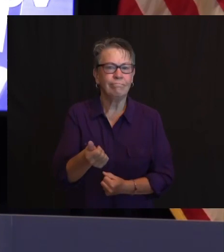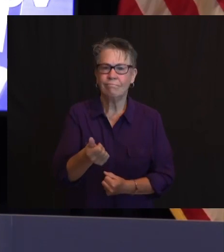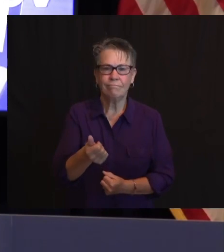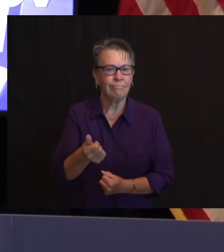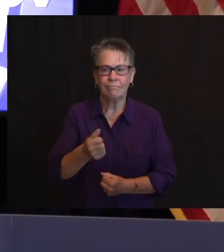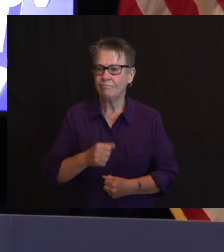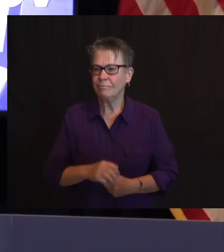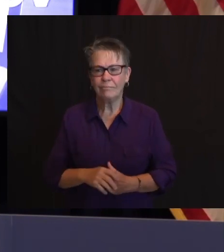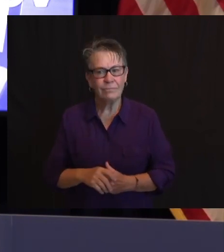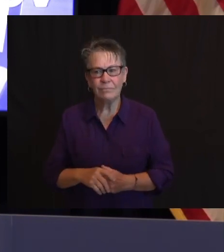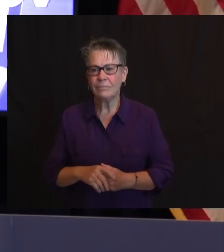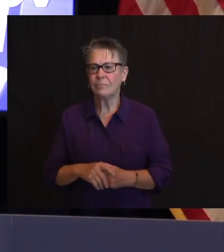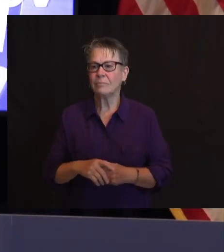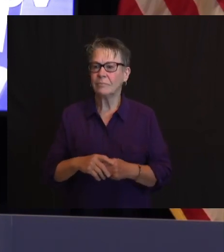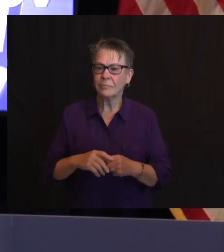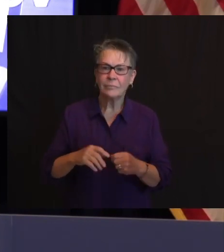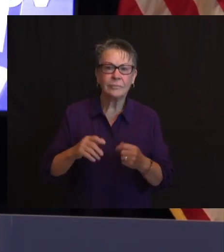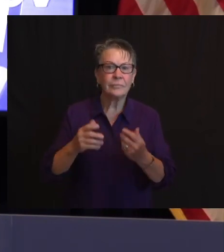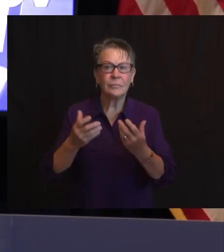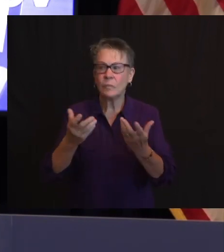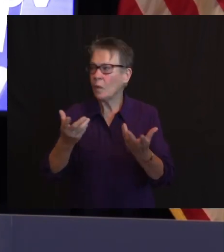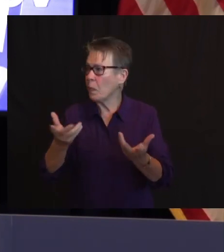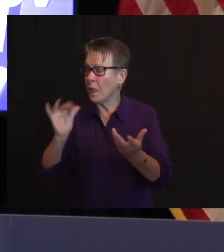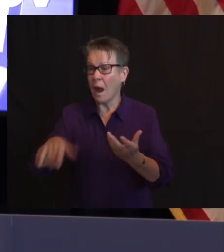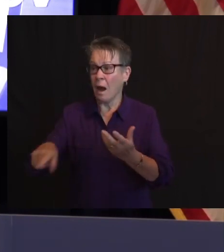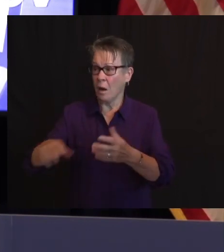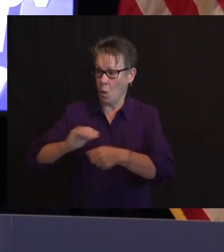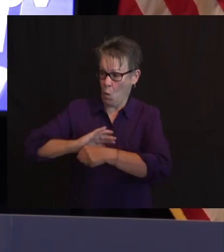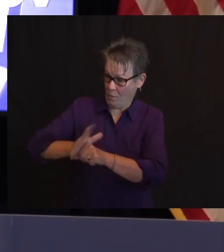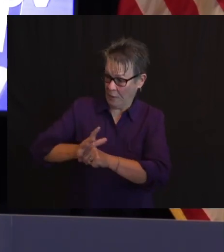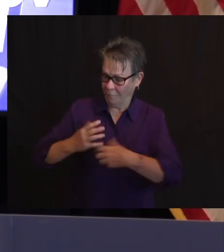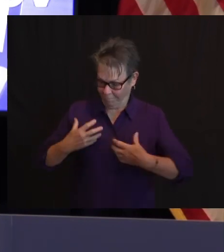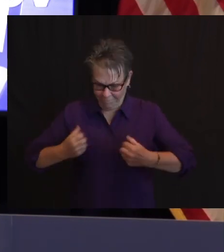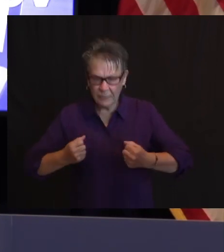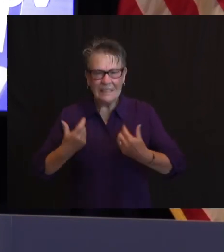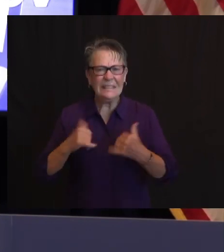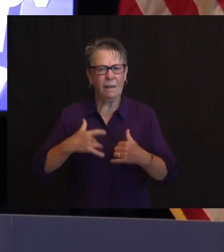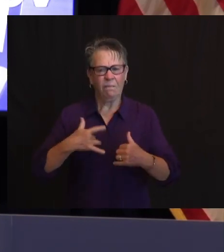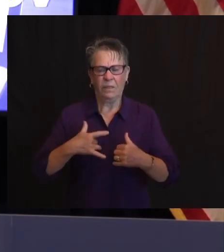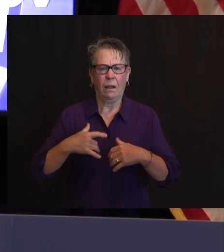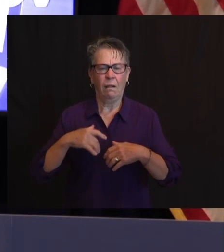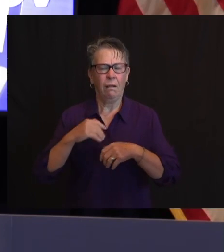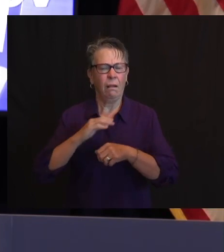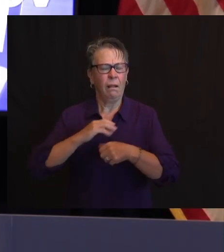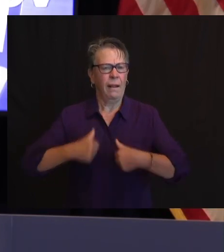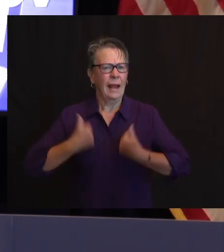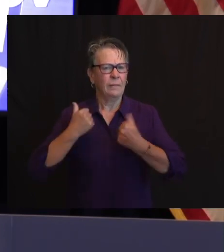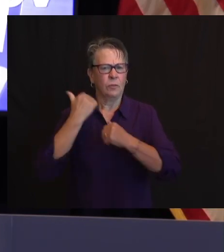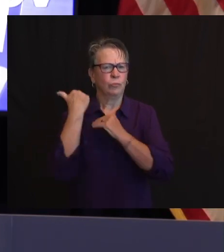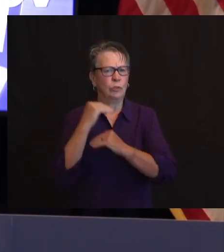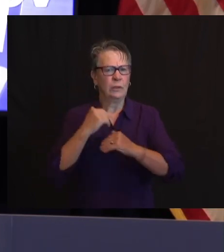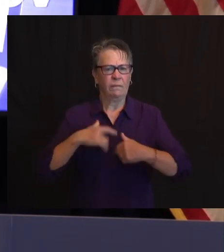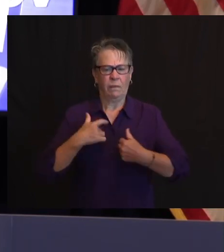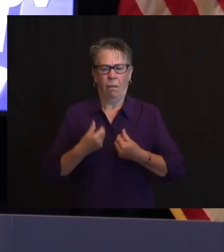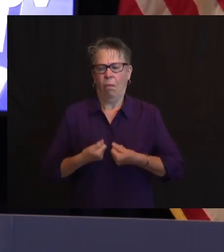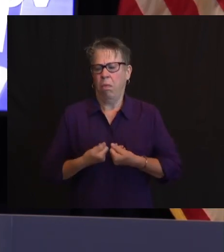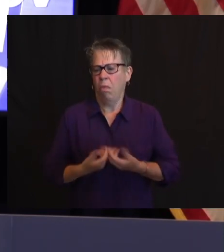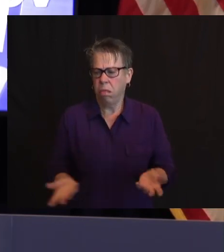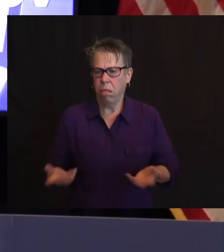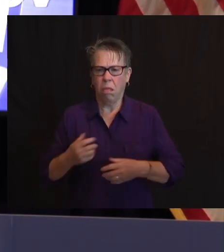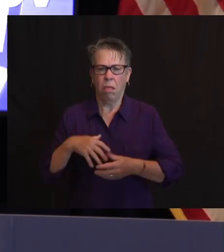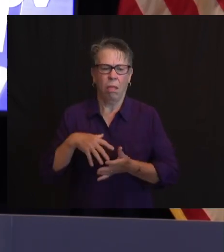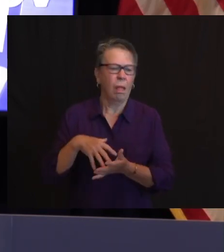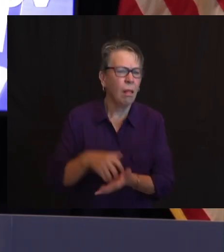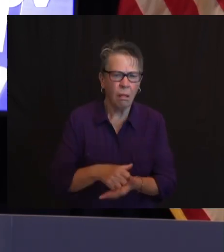our lives, such as limits on social gatherings, like weddings and funerals, have changed how we mark important